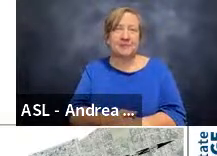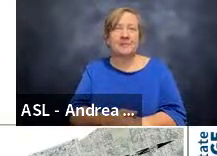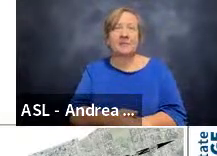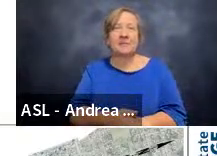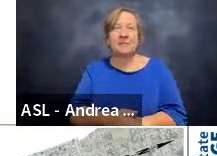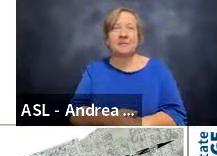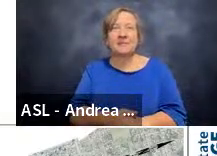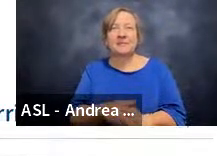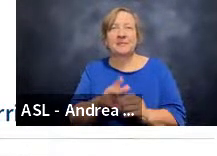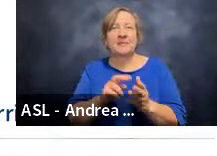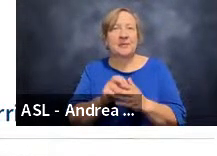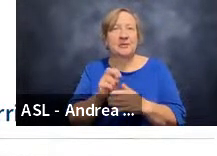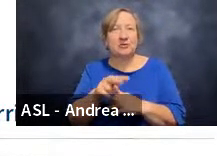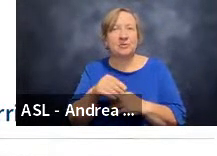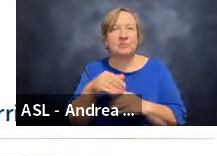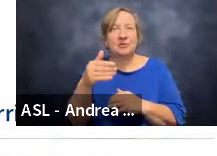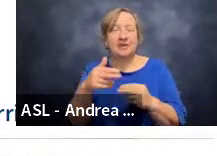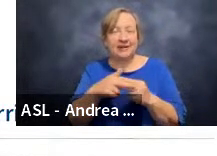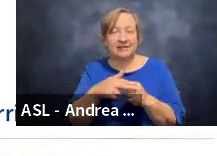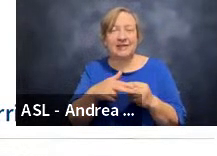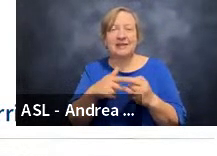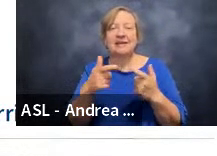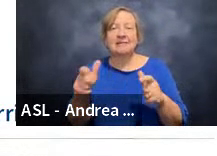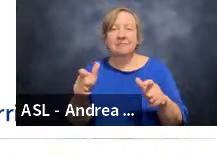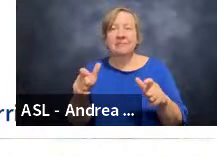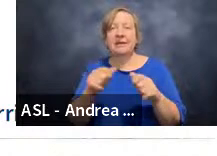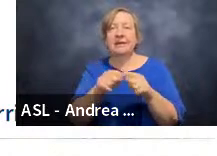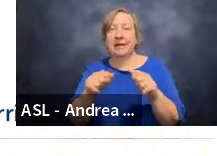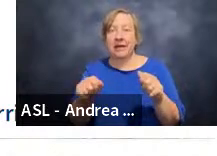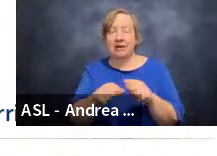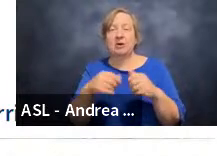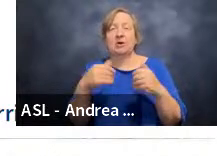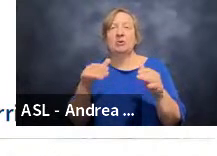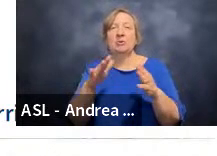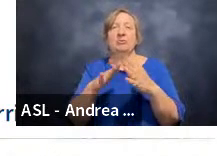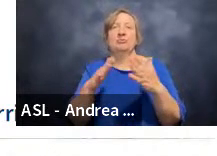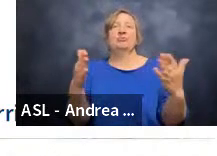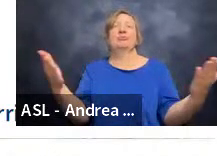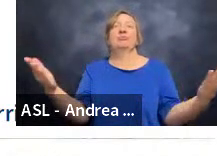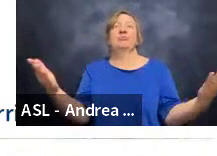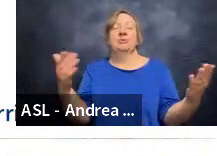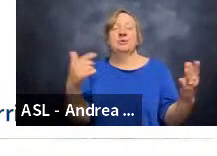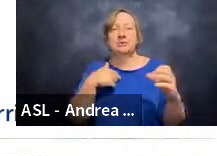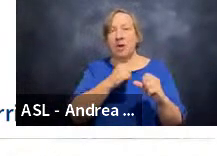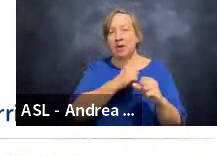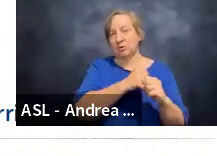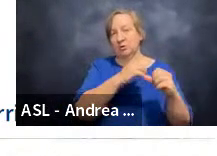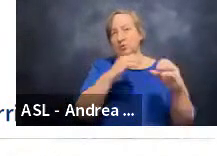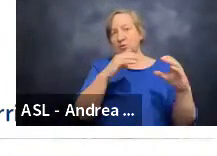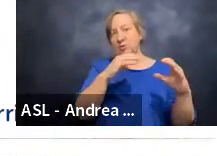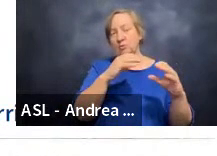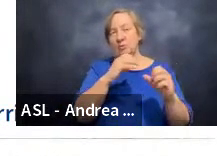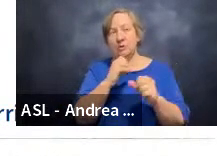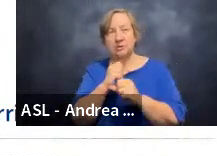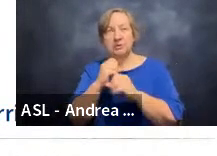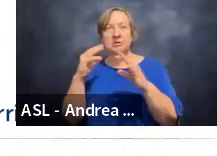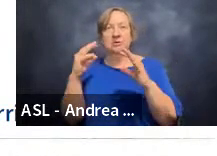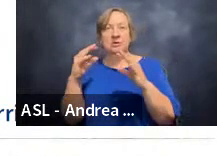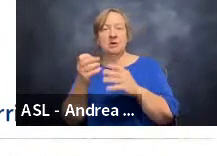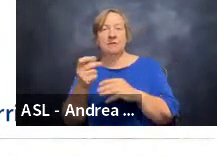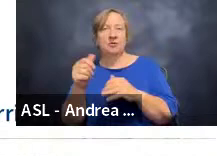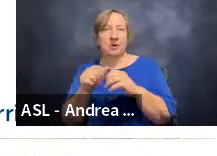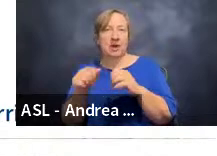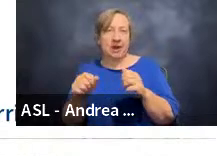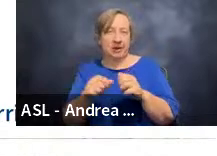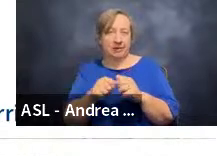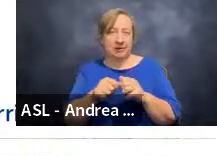Let's jump to the next slide. It's a big plot, I realize that. So what I've done is I've kind of zoomed in on a few areas just to kind of get into